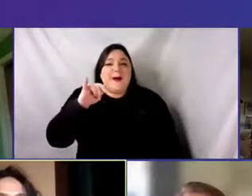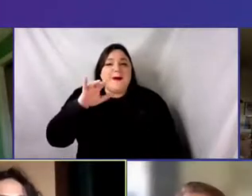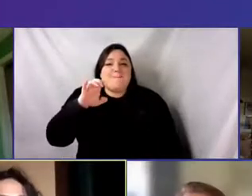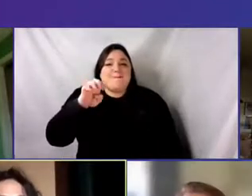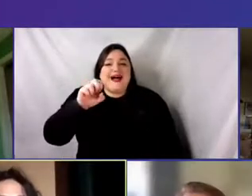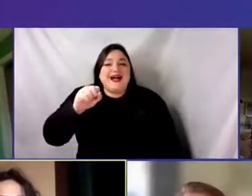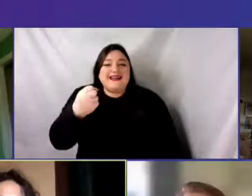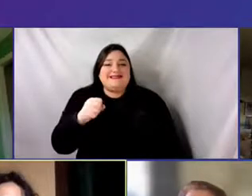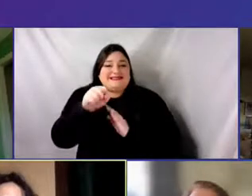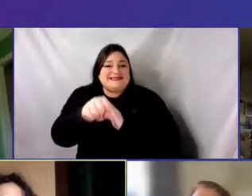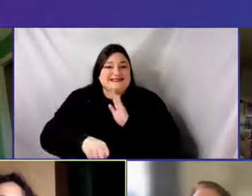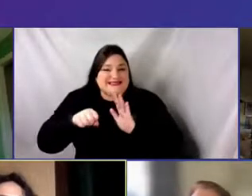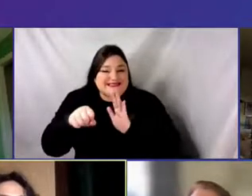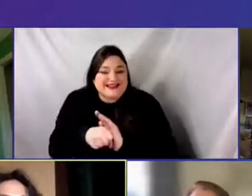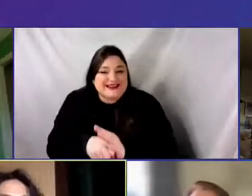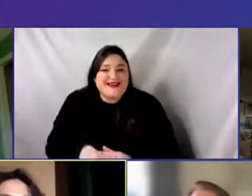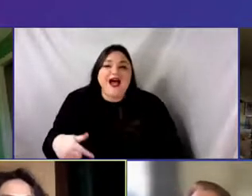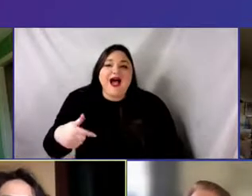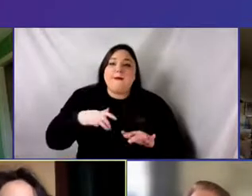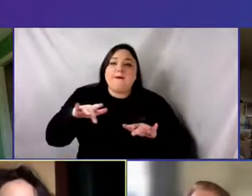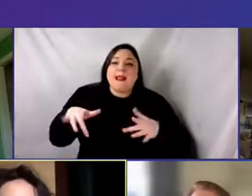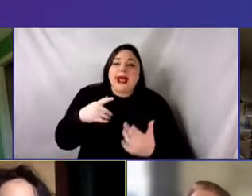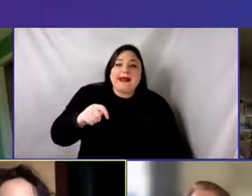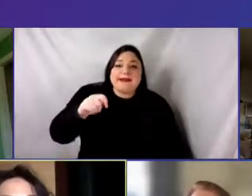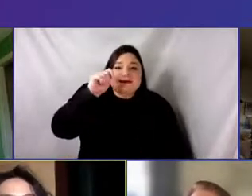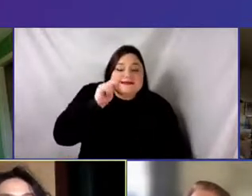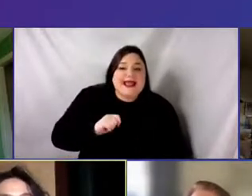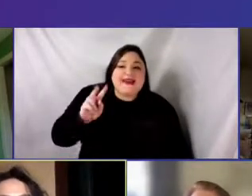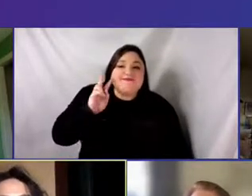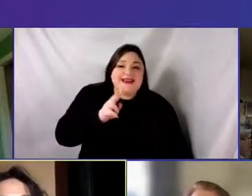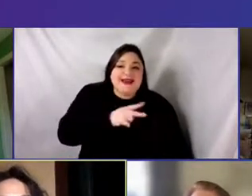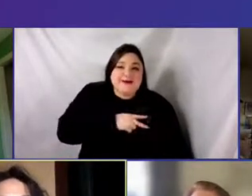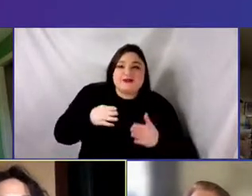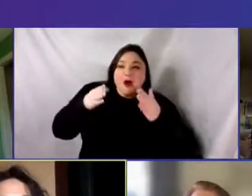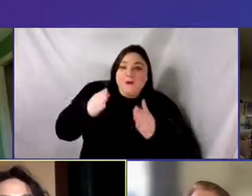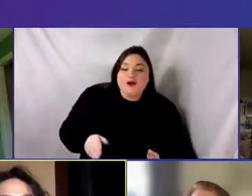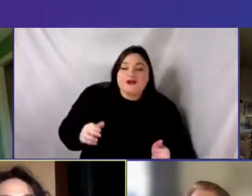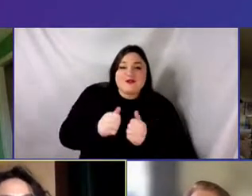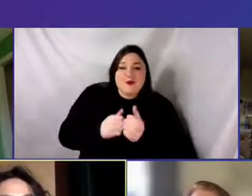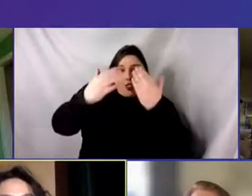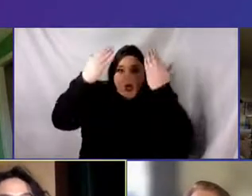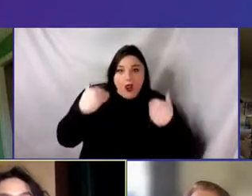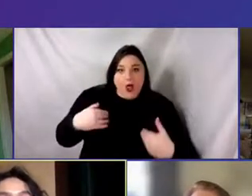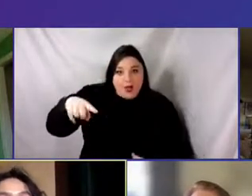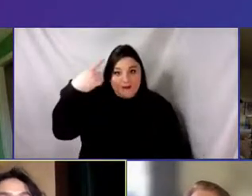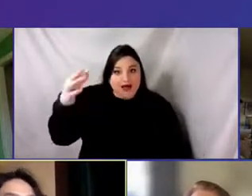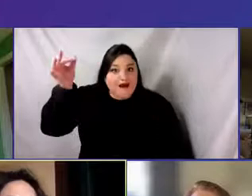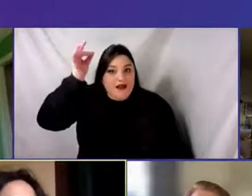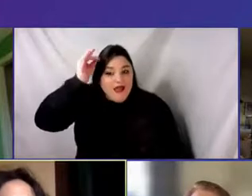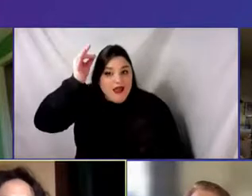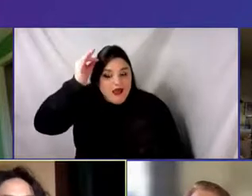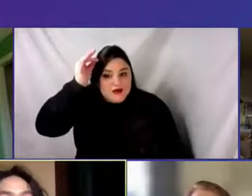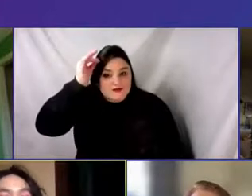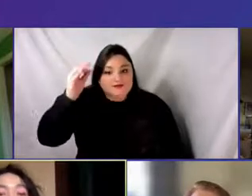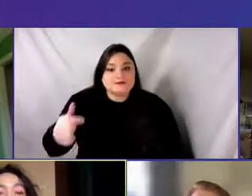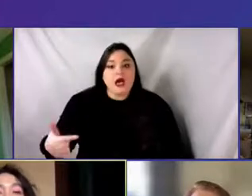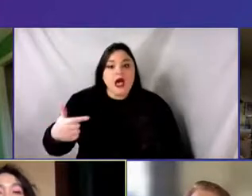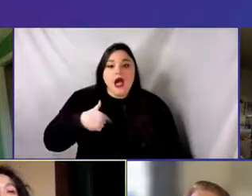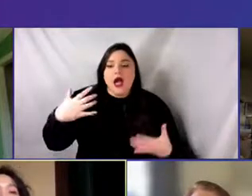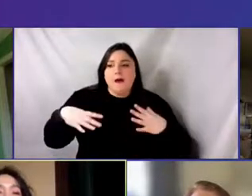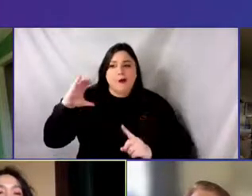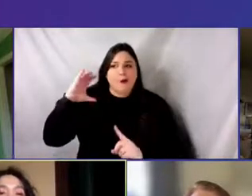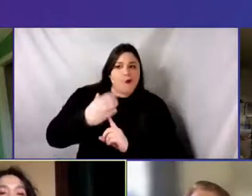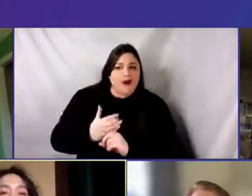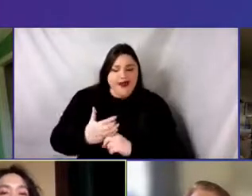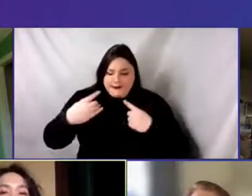skinned Vietnamese person with long wavy black hair. I am wearing, um, what am I wearing?